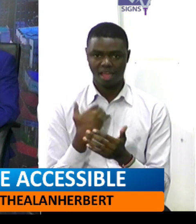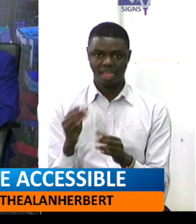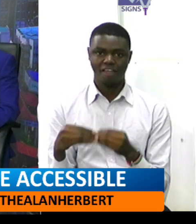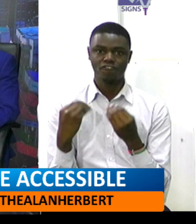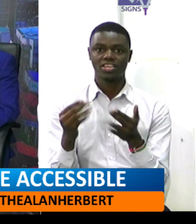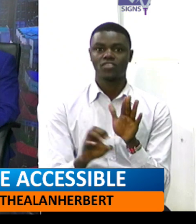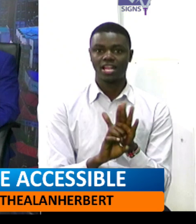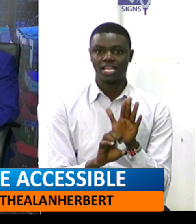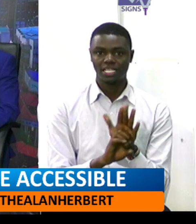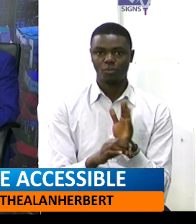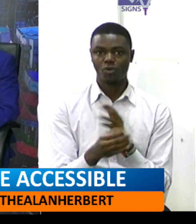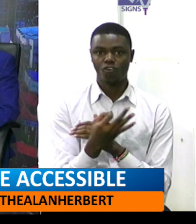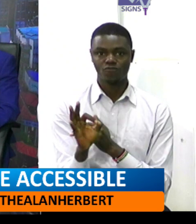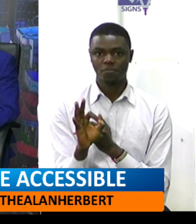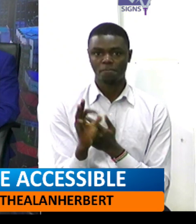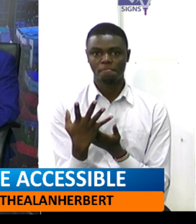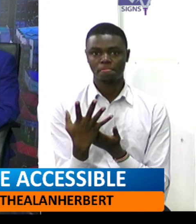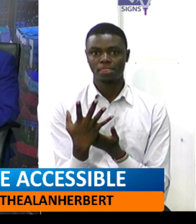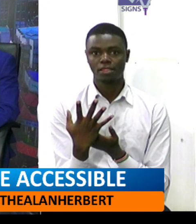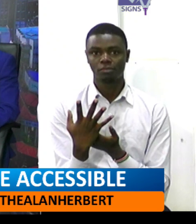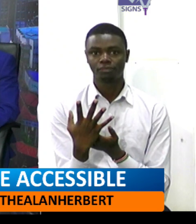an example of